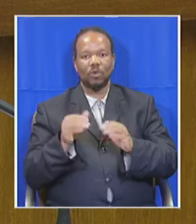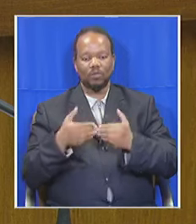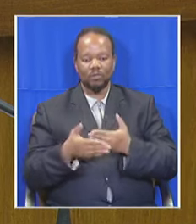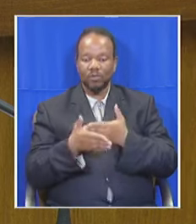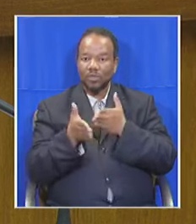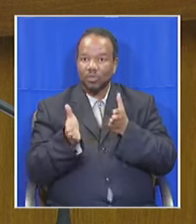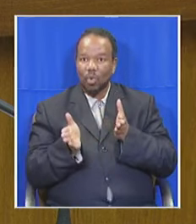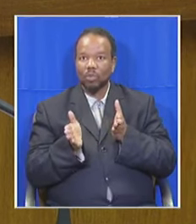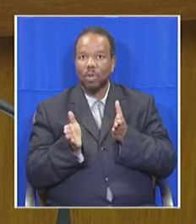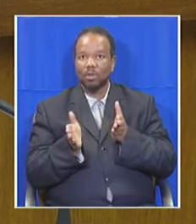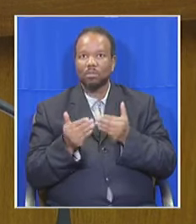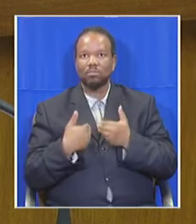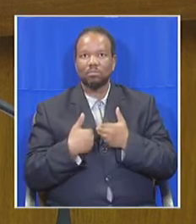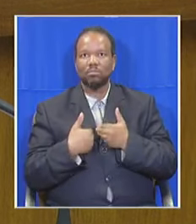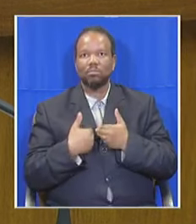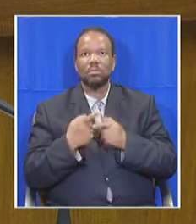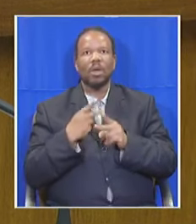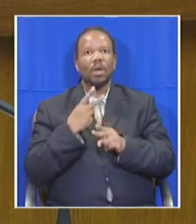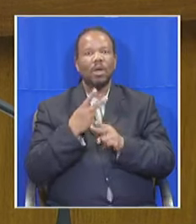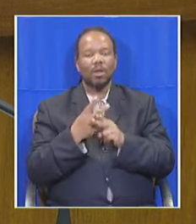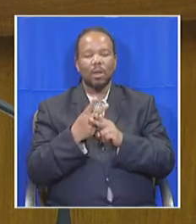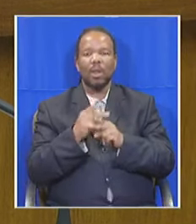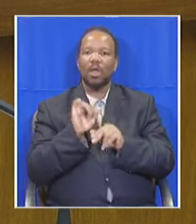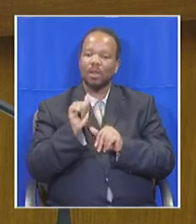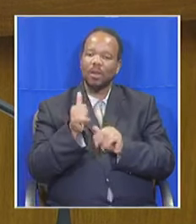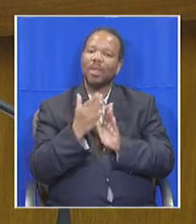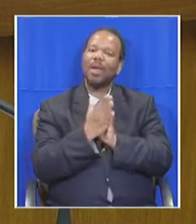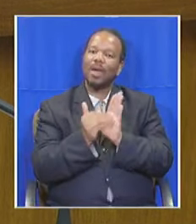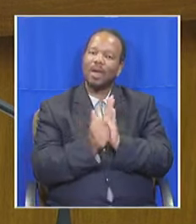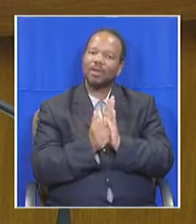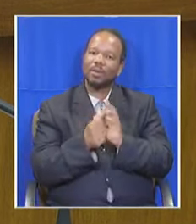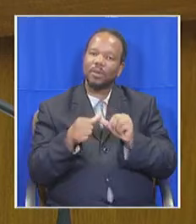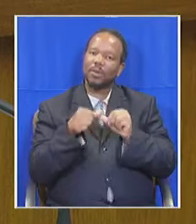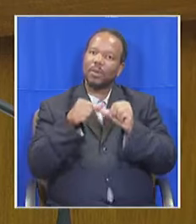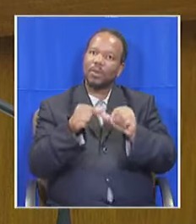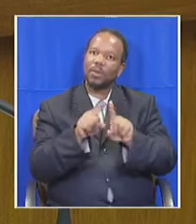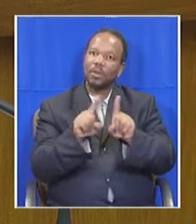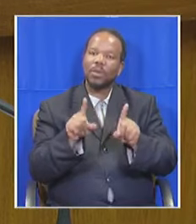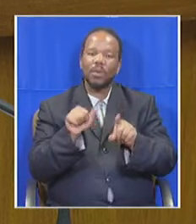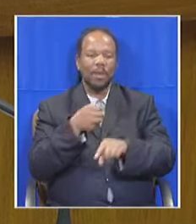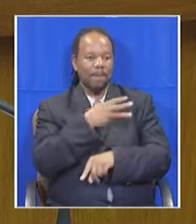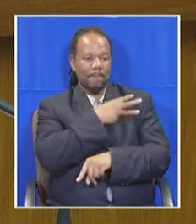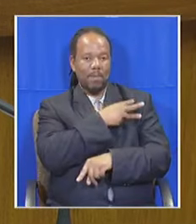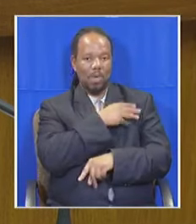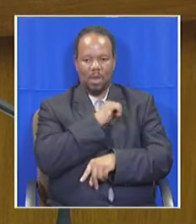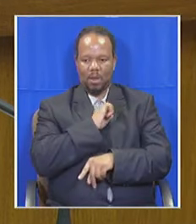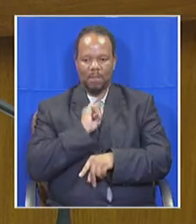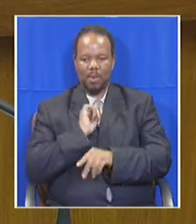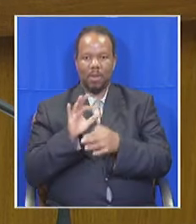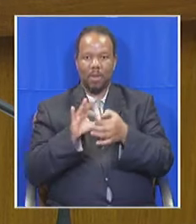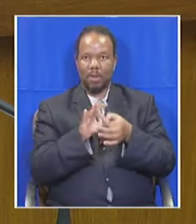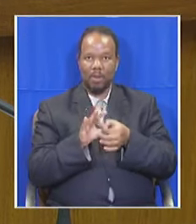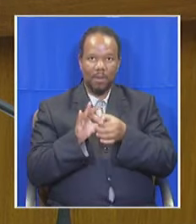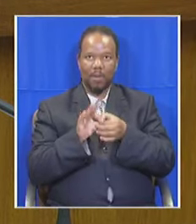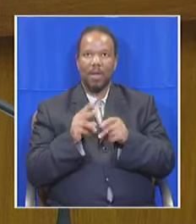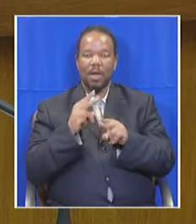bill aims to extend the application of the Protected Disclosures Act beyond the traditional employer-employee relationship, amend the Principal Act in order to